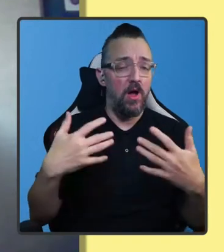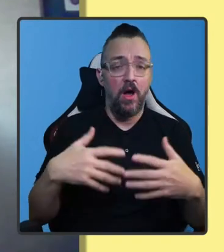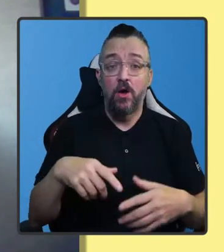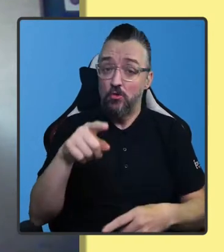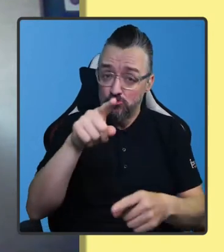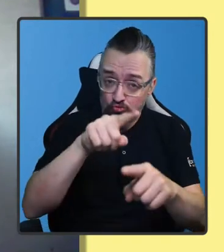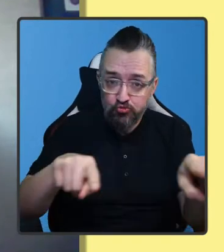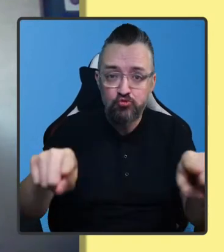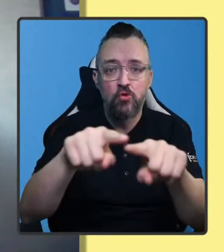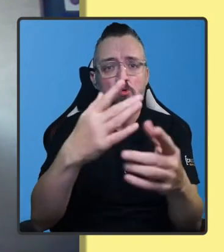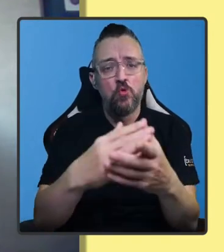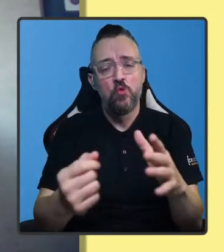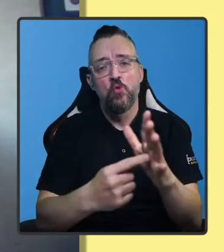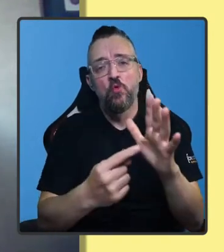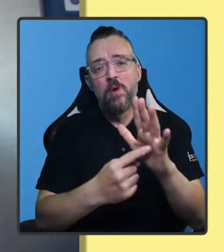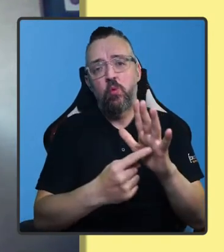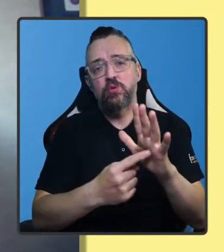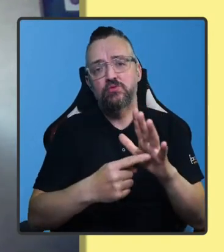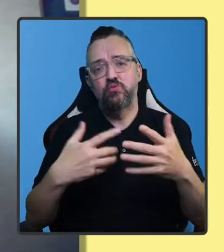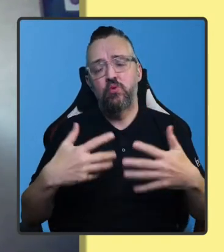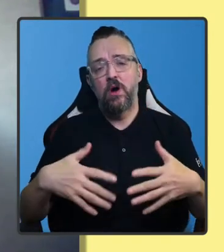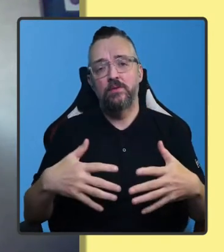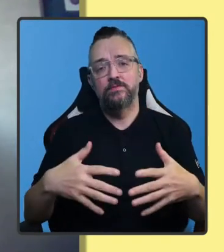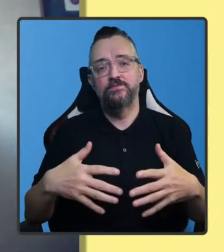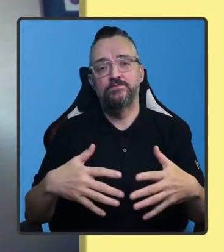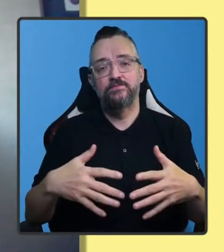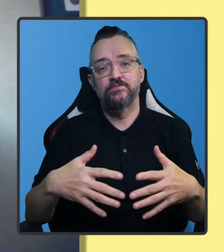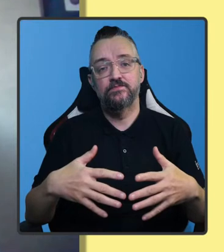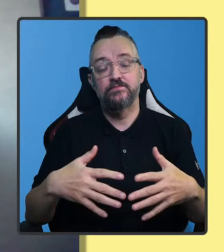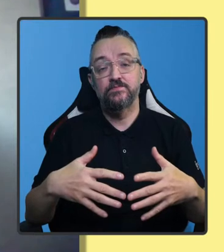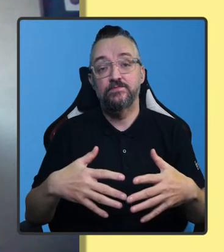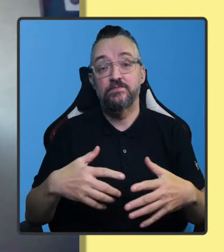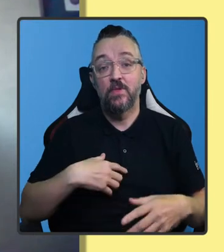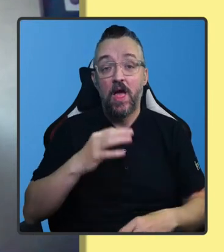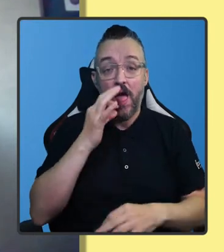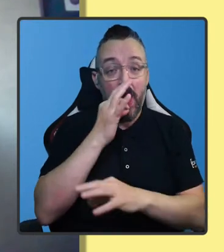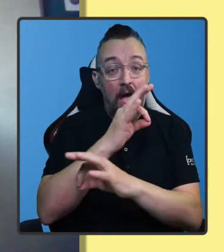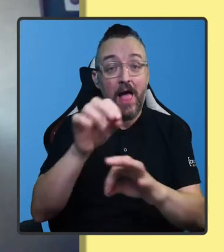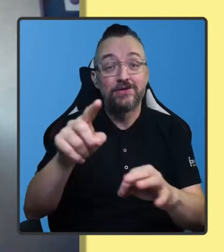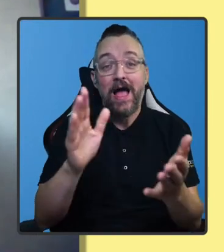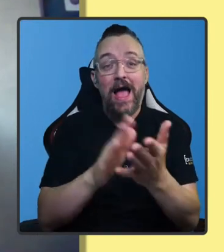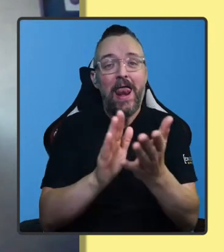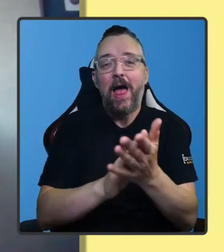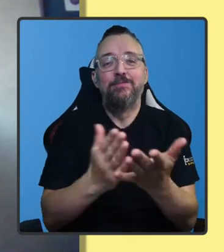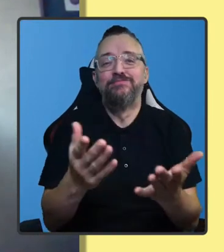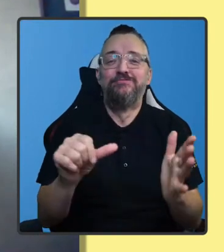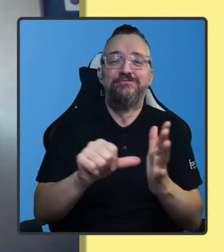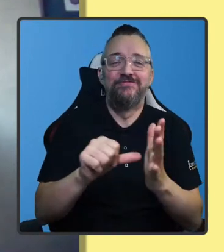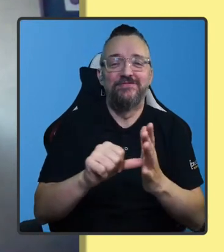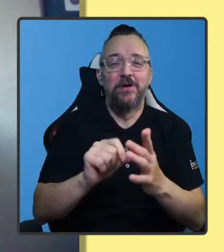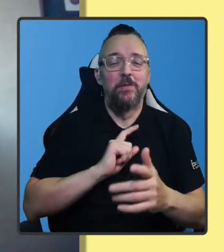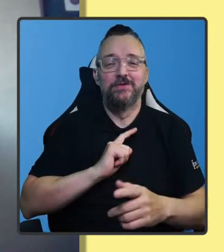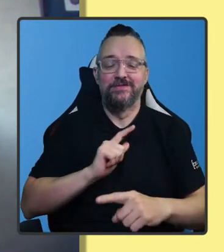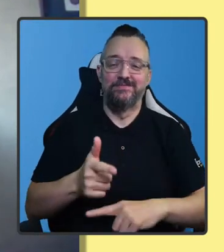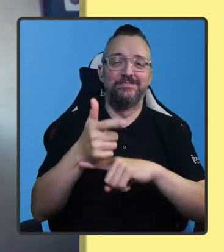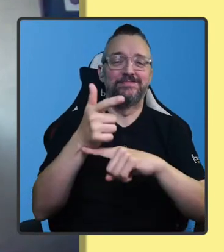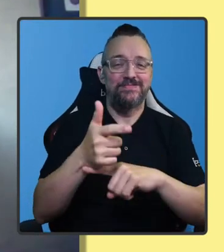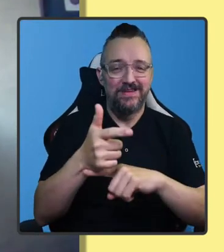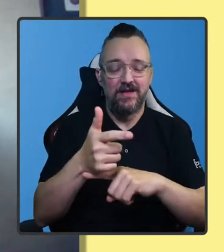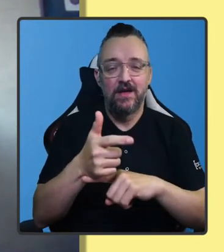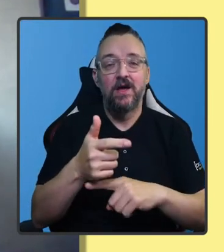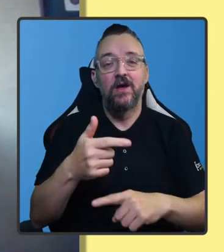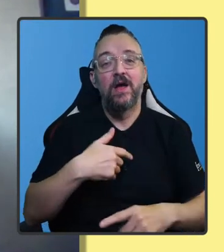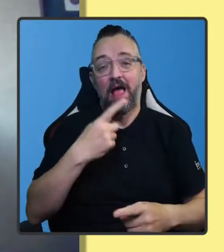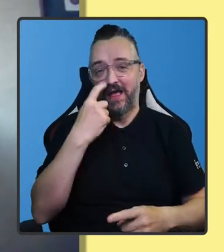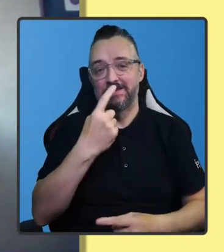role. While I can't ask the conference hall to show its appreciation for your hard work and commitment, let's at least give ourselves